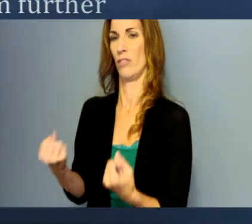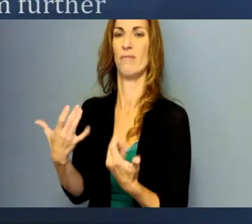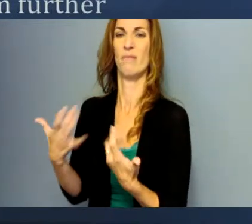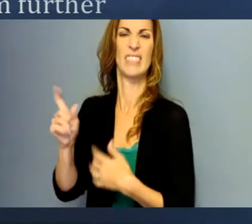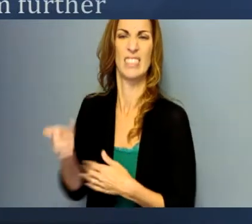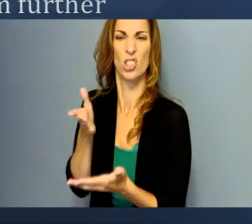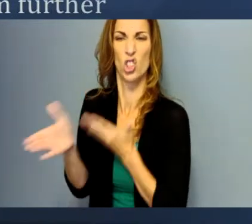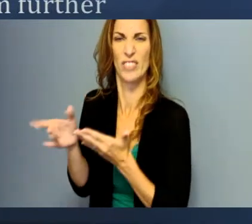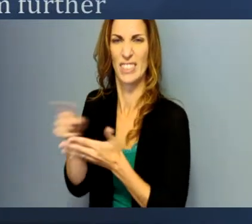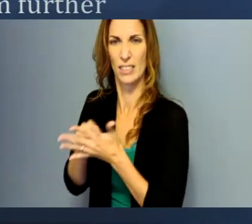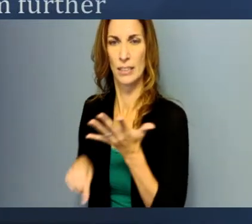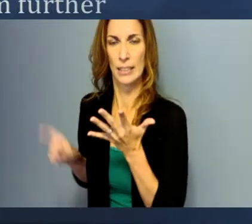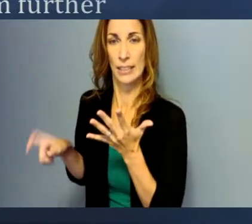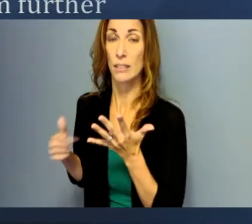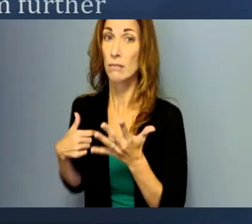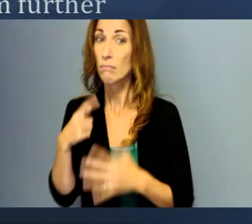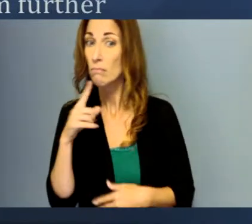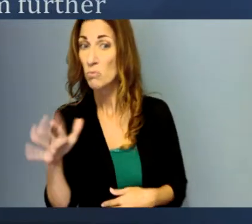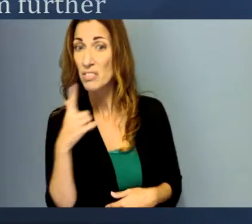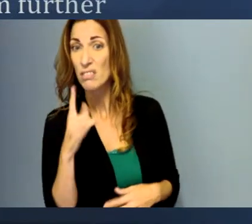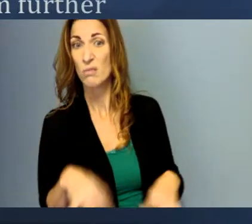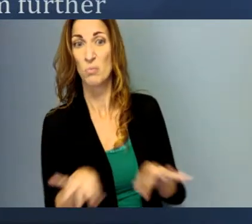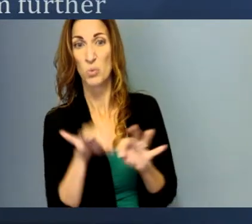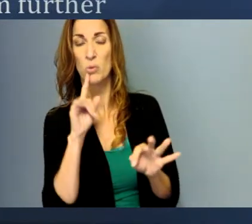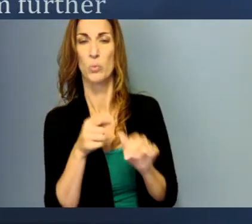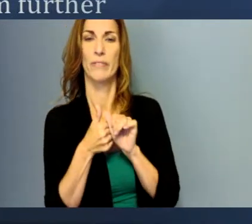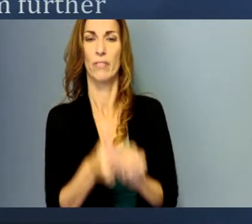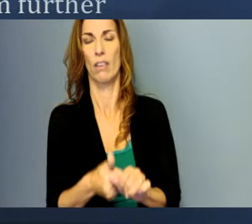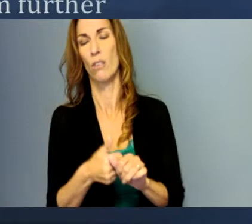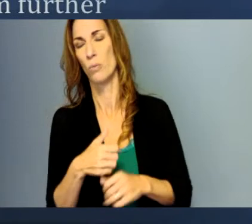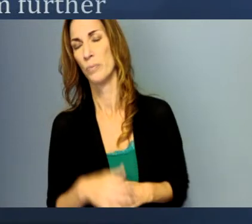I think they're extremely important ones that we continue to follow through with.